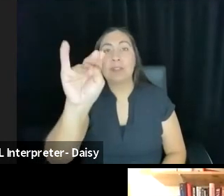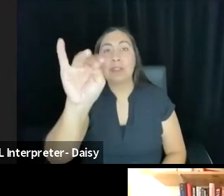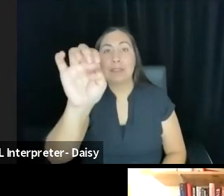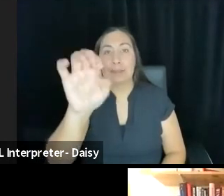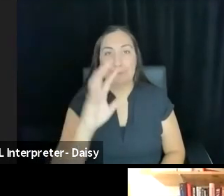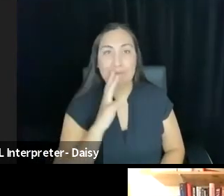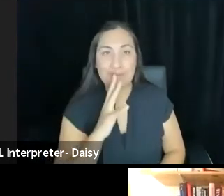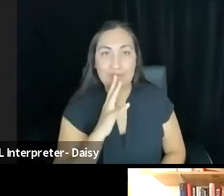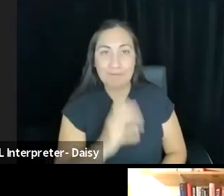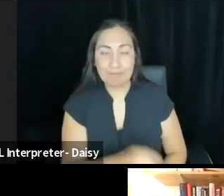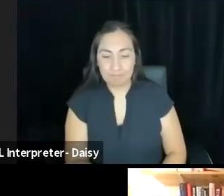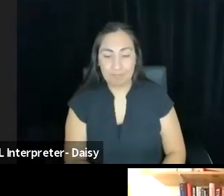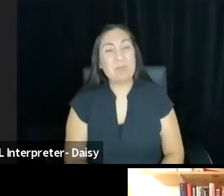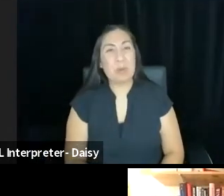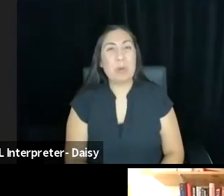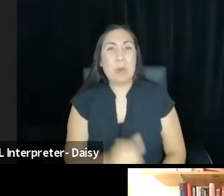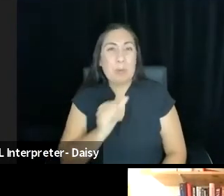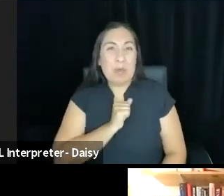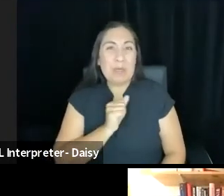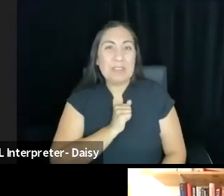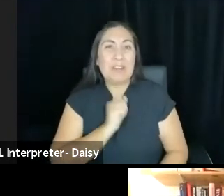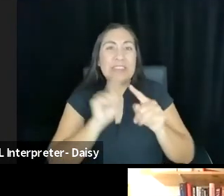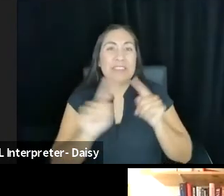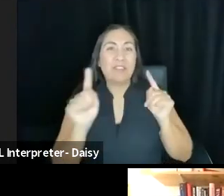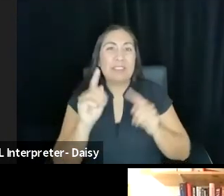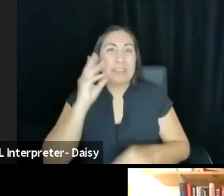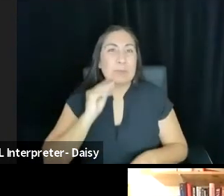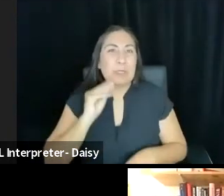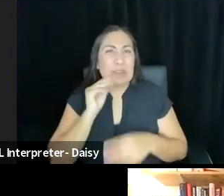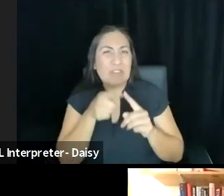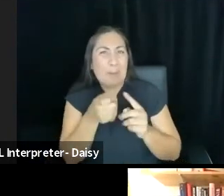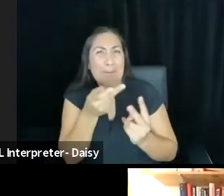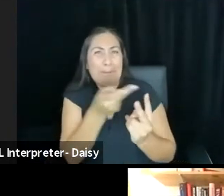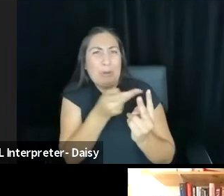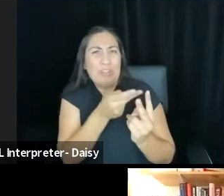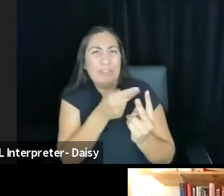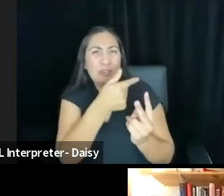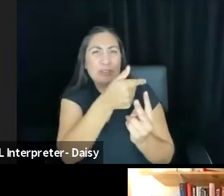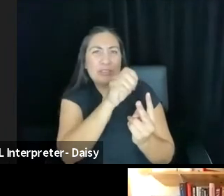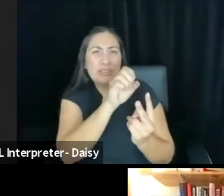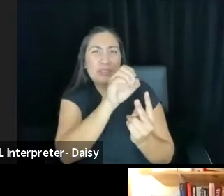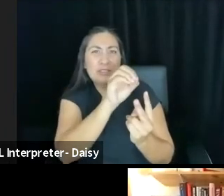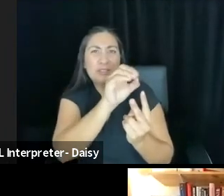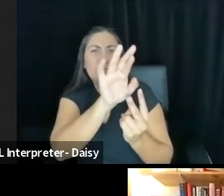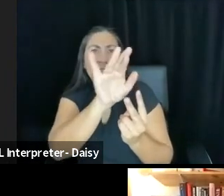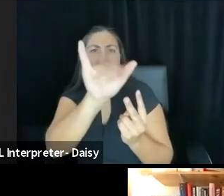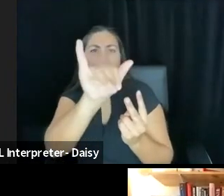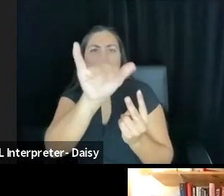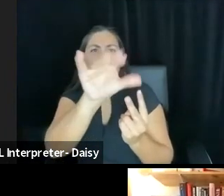very different experience, I think, from both of you, Jeffrey and Laurie.